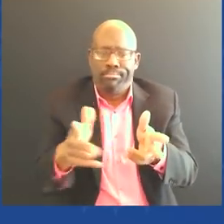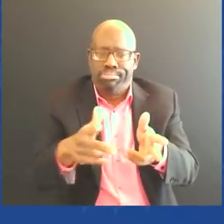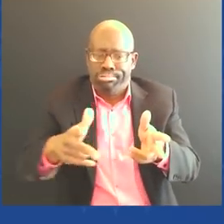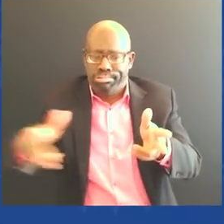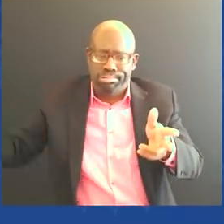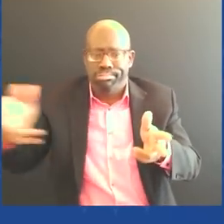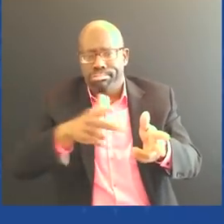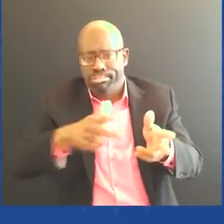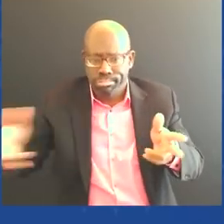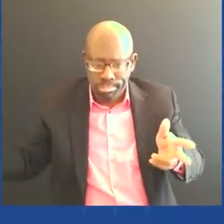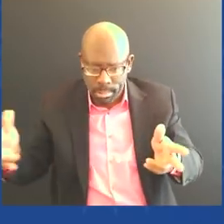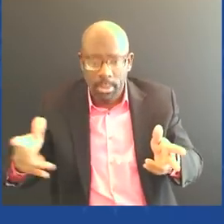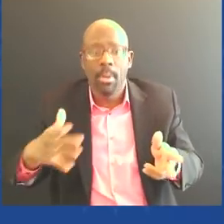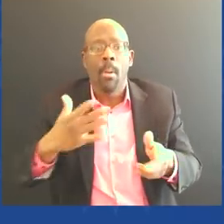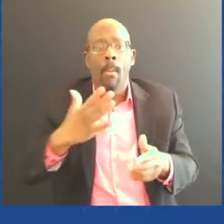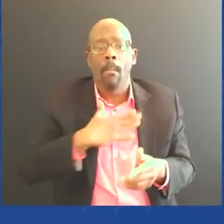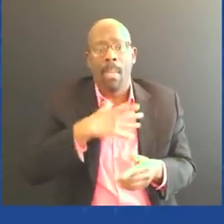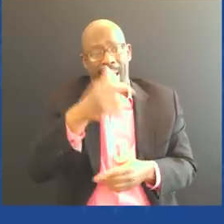ready.